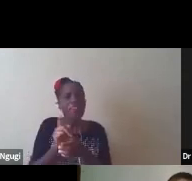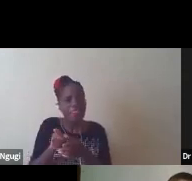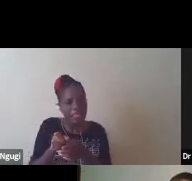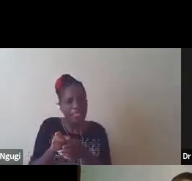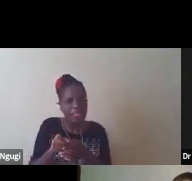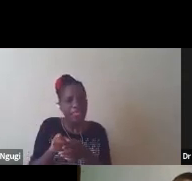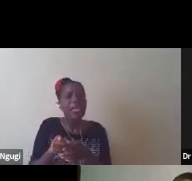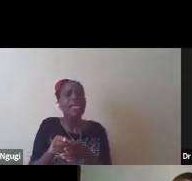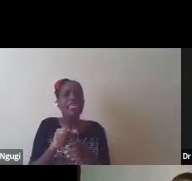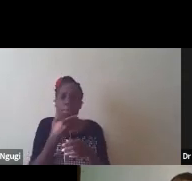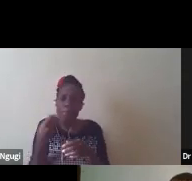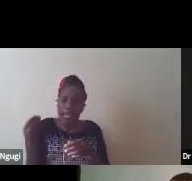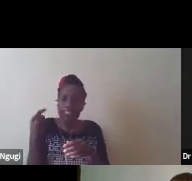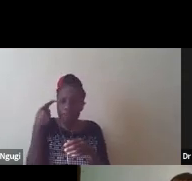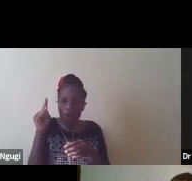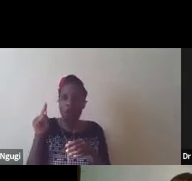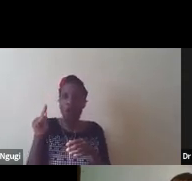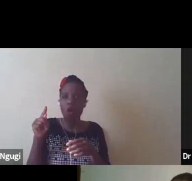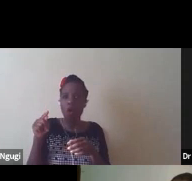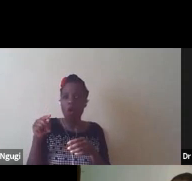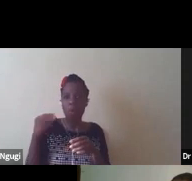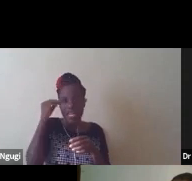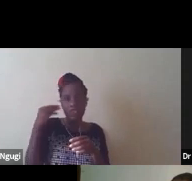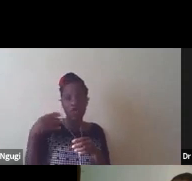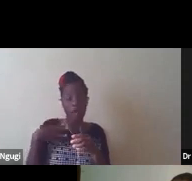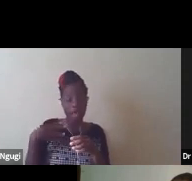social services in the African context?